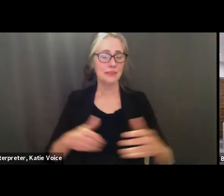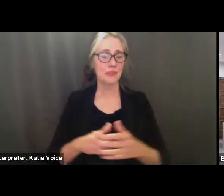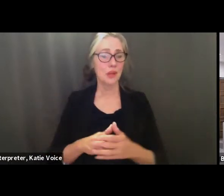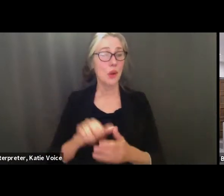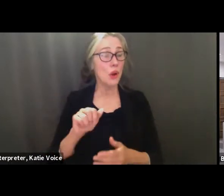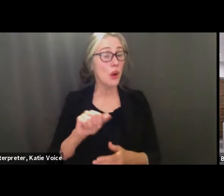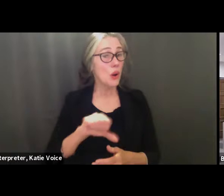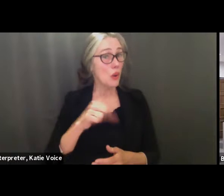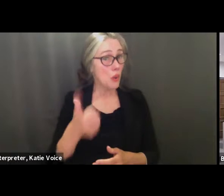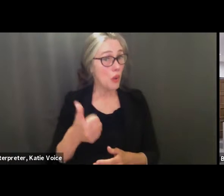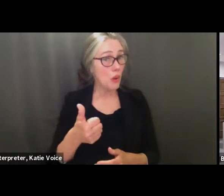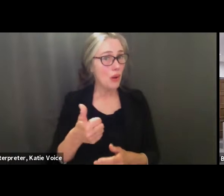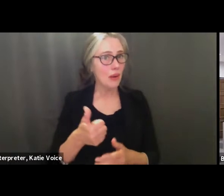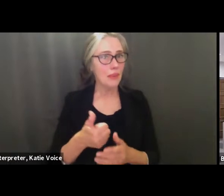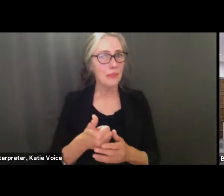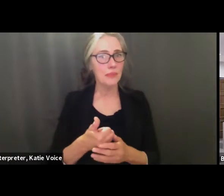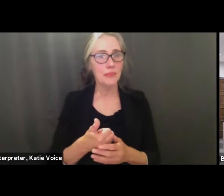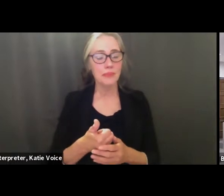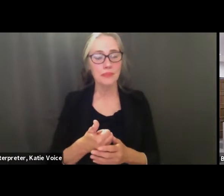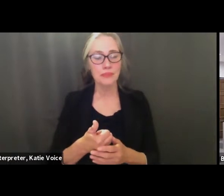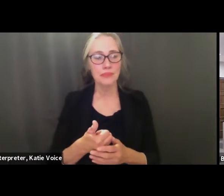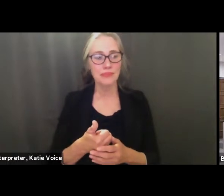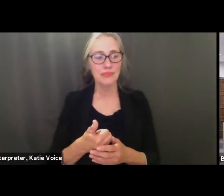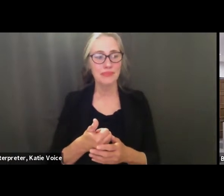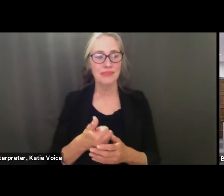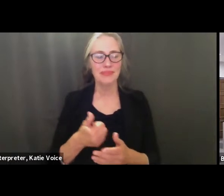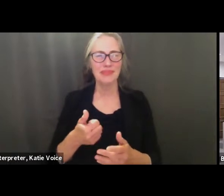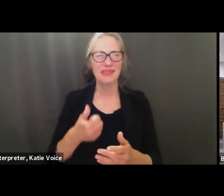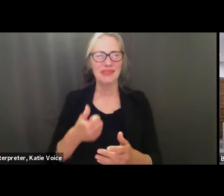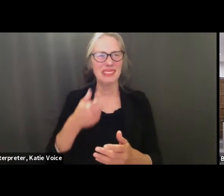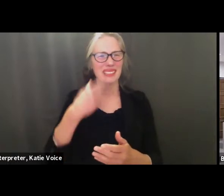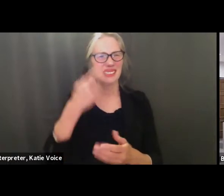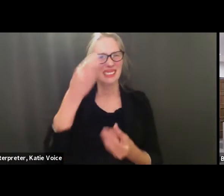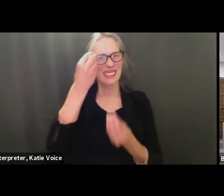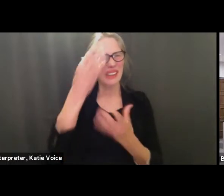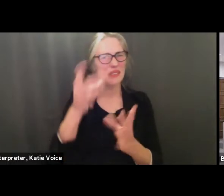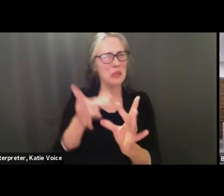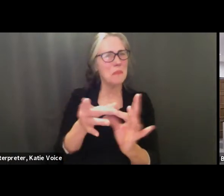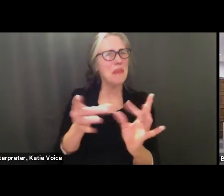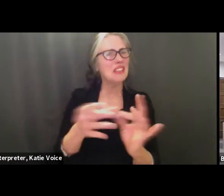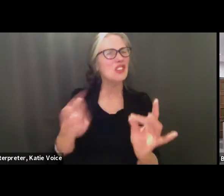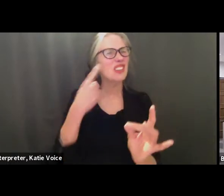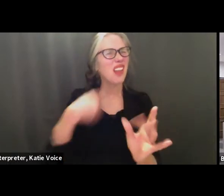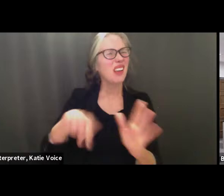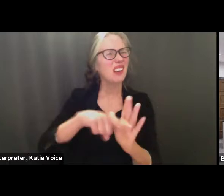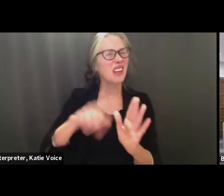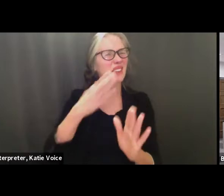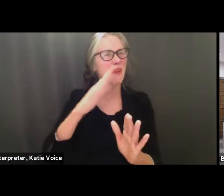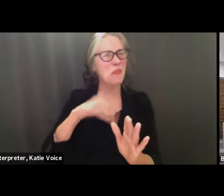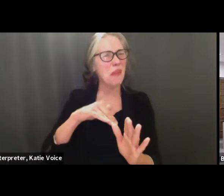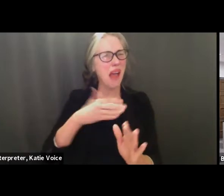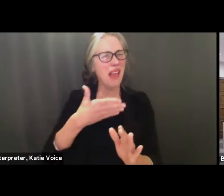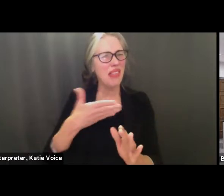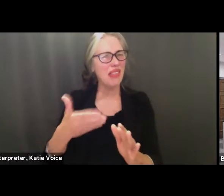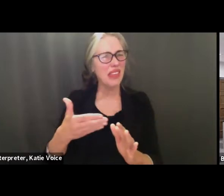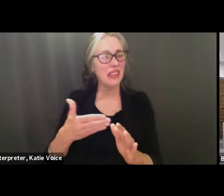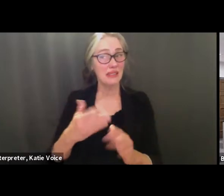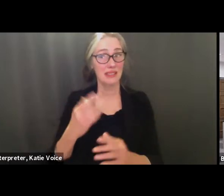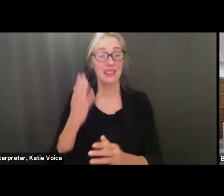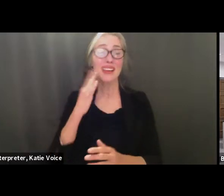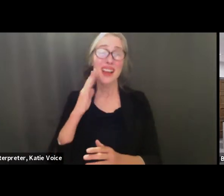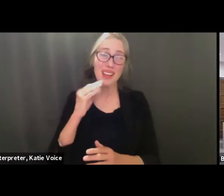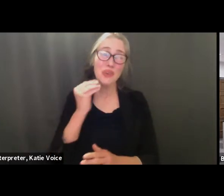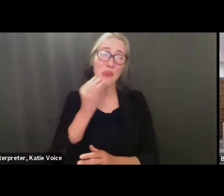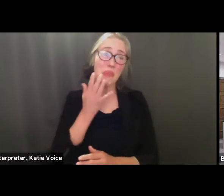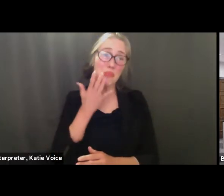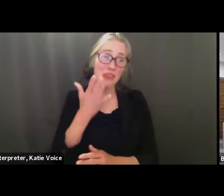or talking about this is a bad thing. I understand that it may be embarrassing to talk about